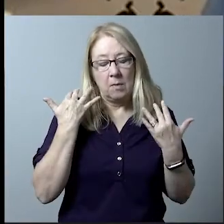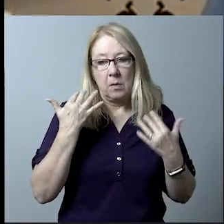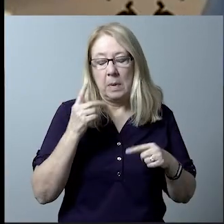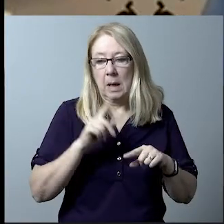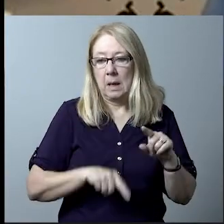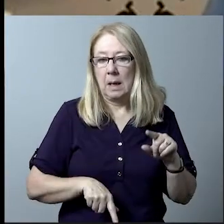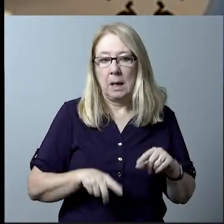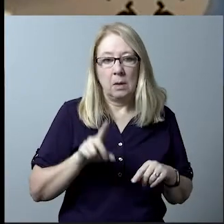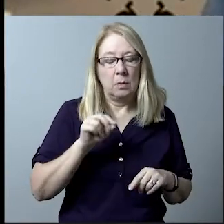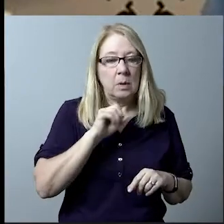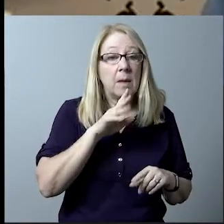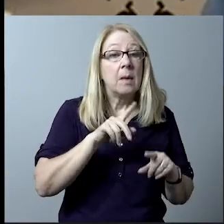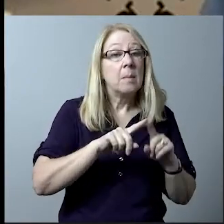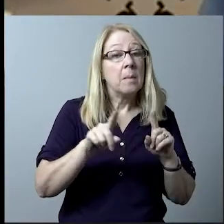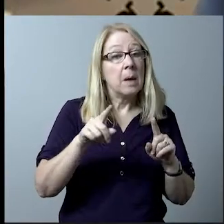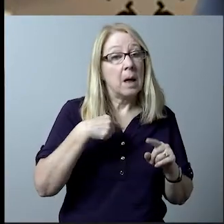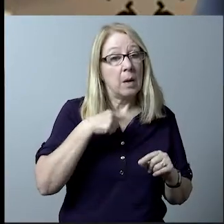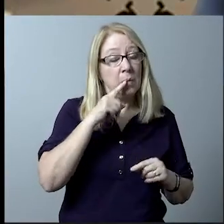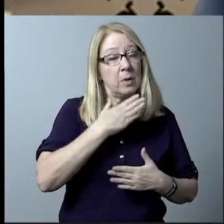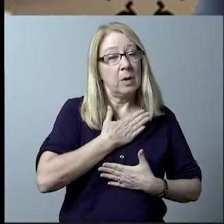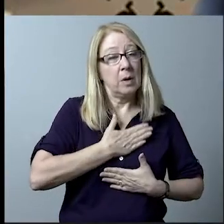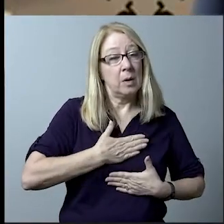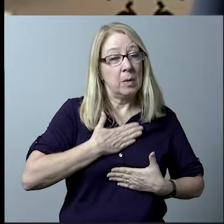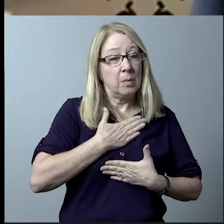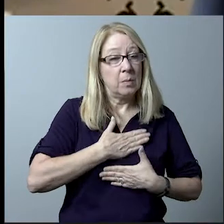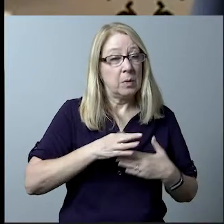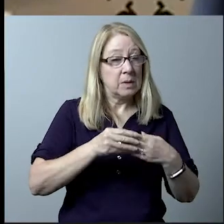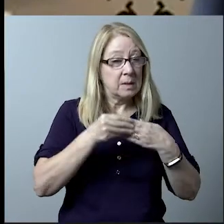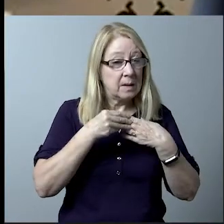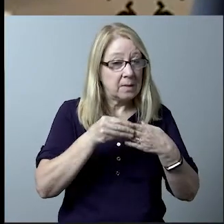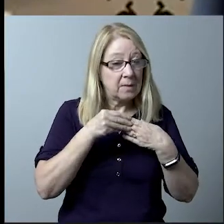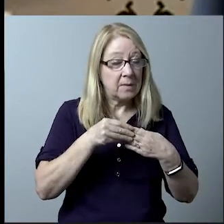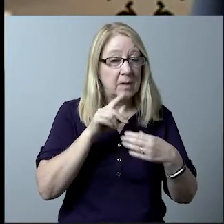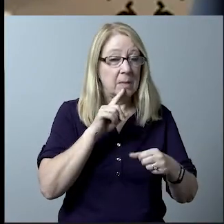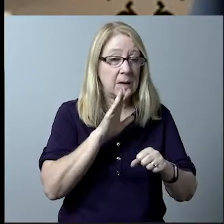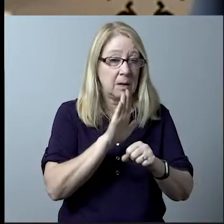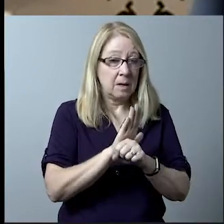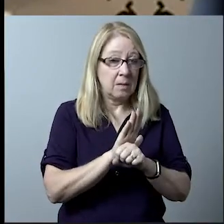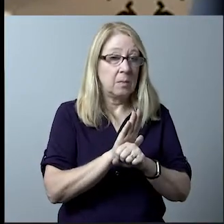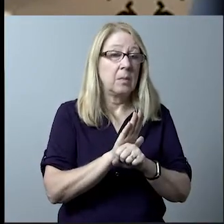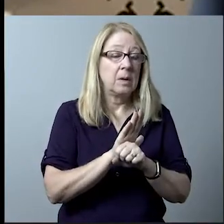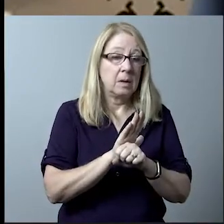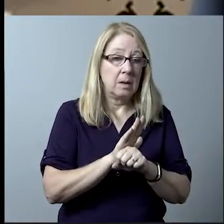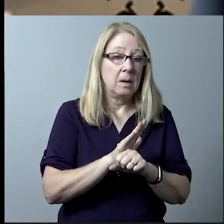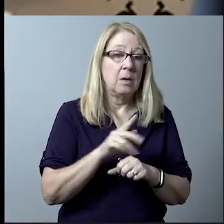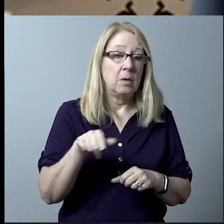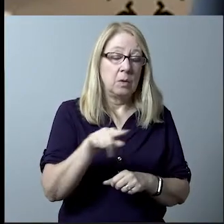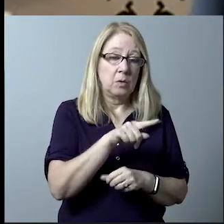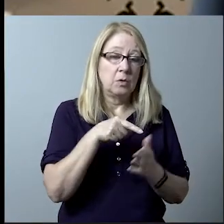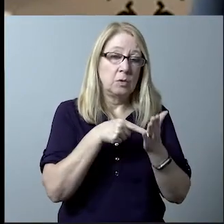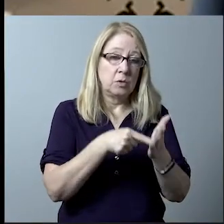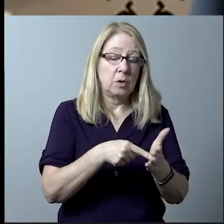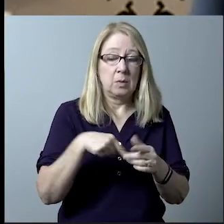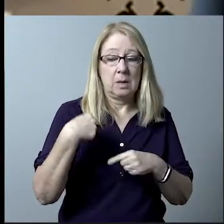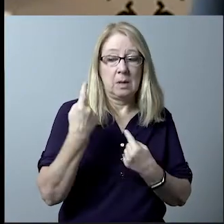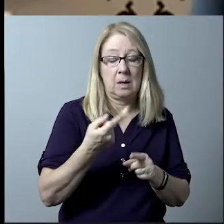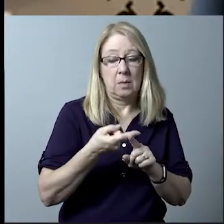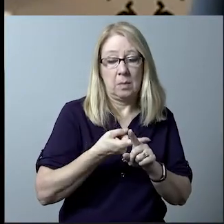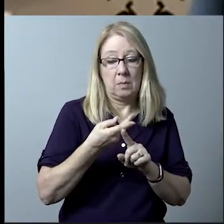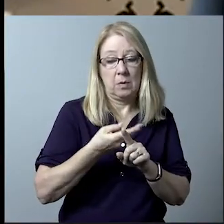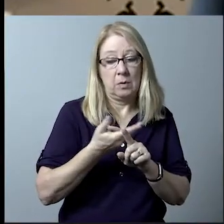sometimes feel insurmountable. I deeply appreciate the flexibility and dedication you have shown in the past